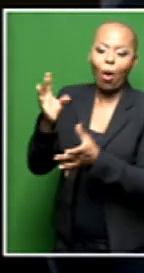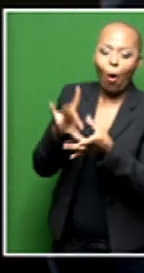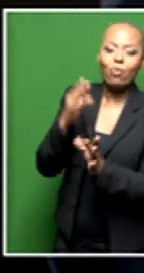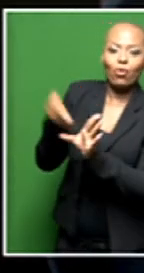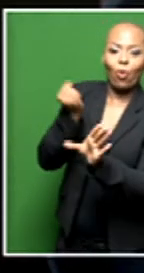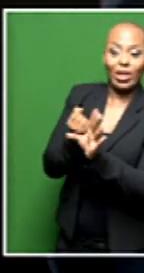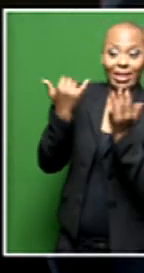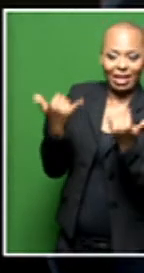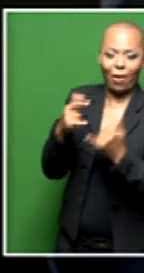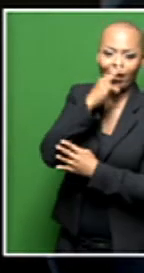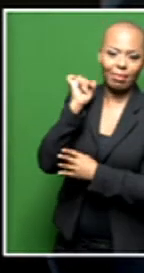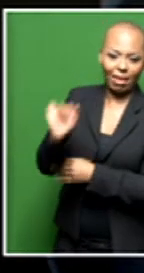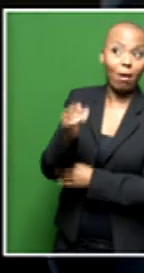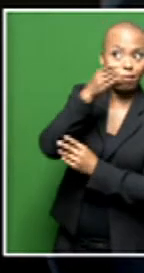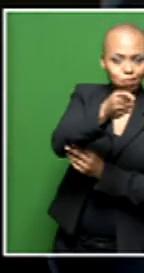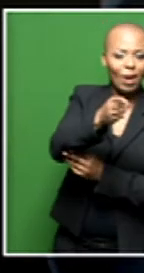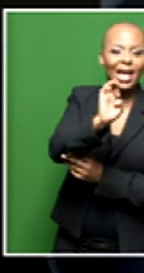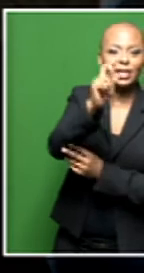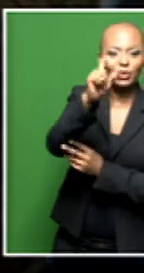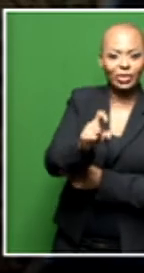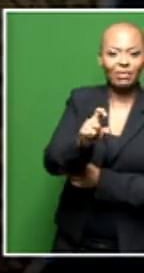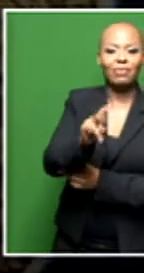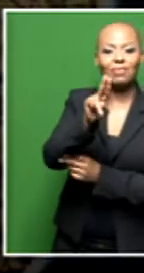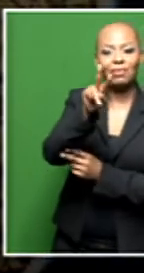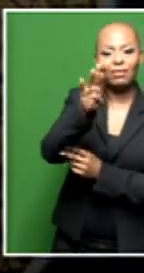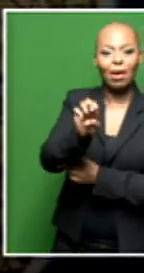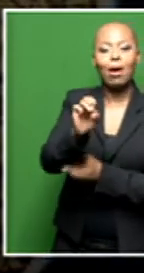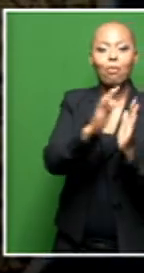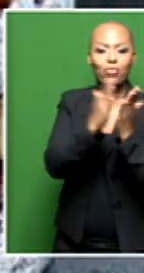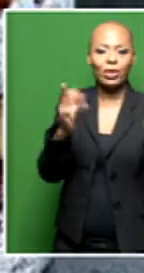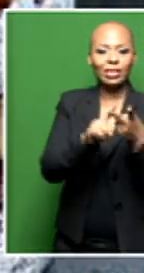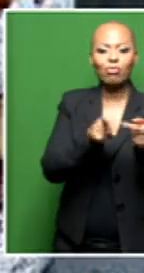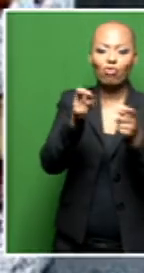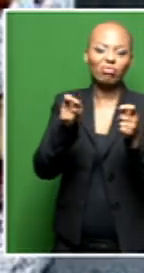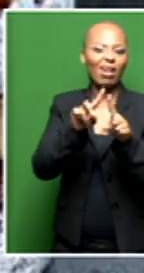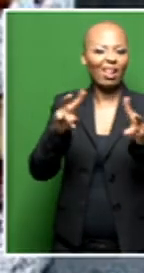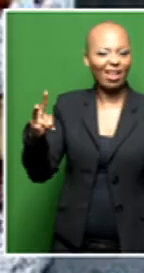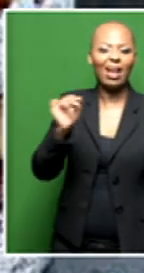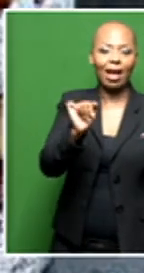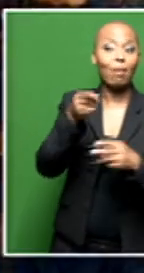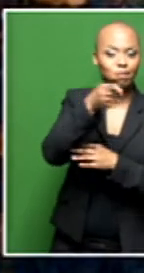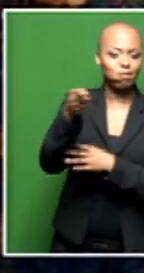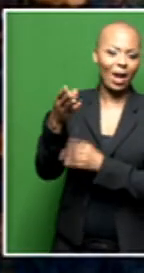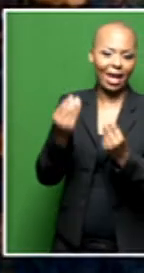is available at exclusive books and stores across the country. All right. Our last interview of the show after this. Stay with us.